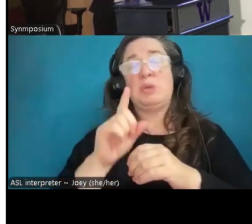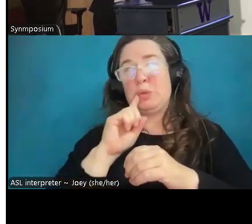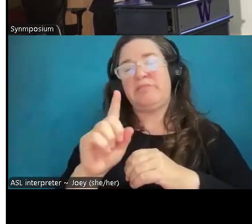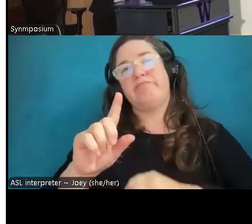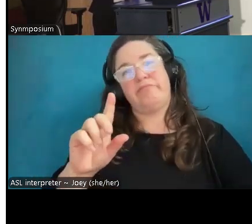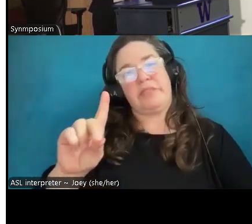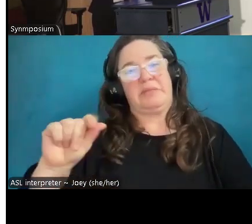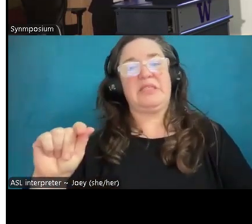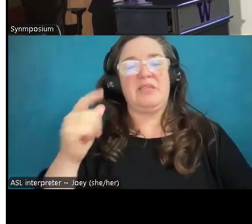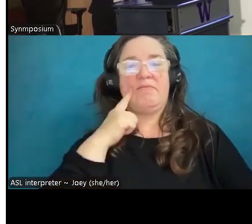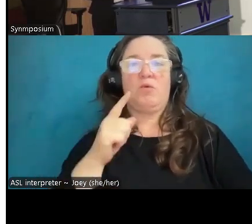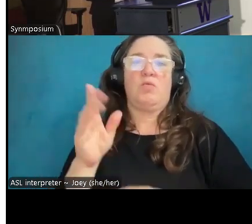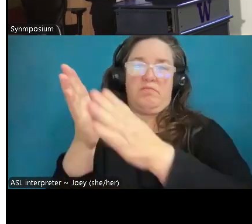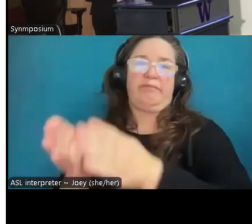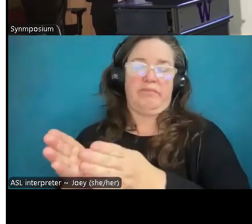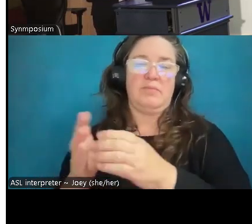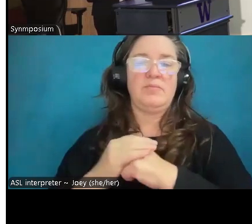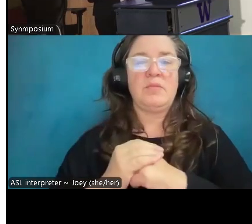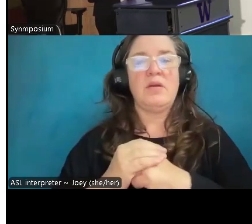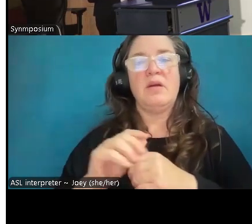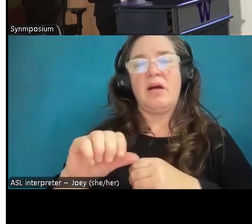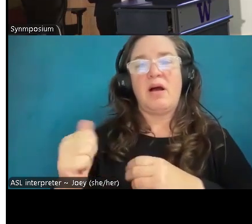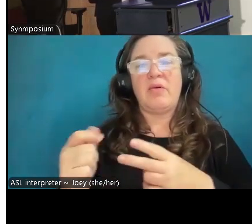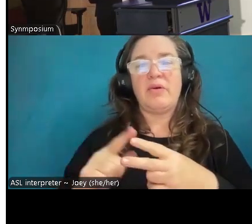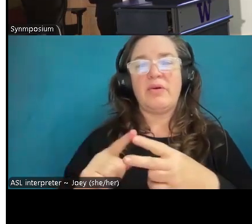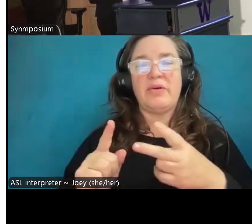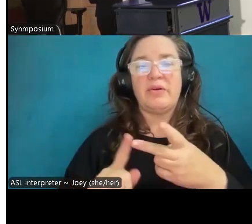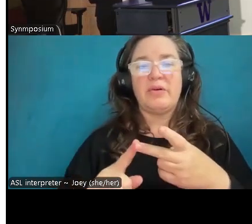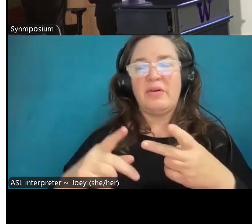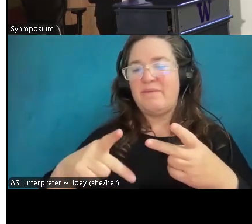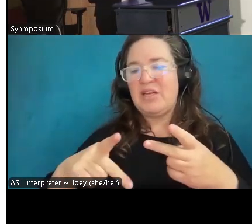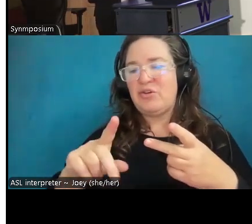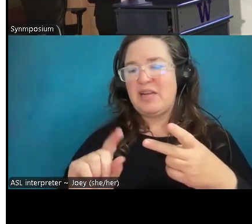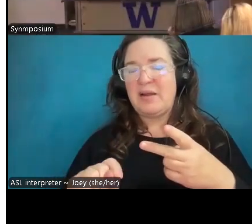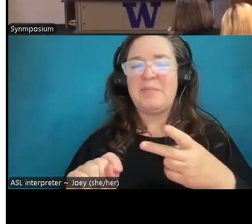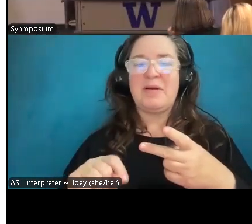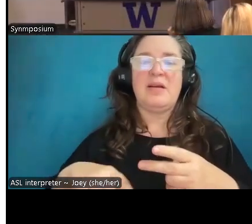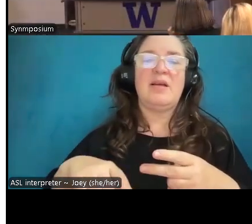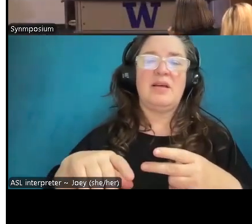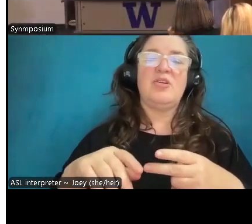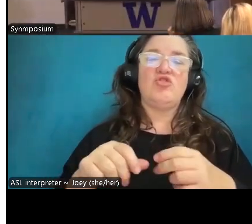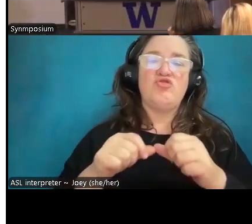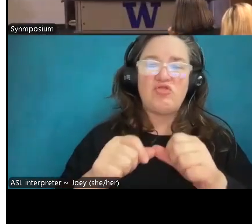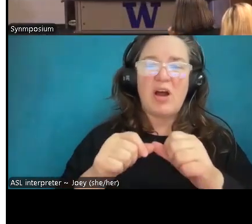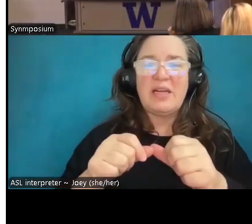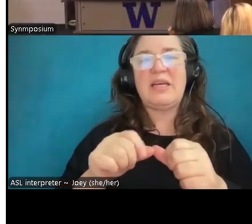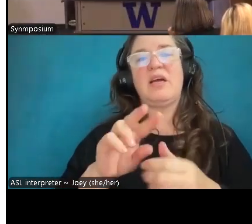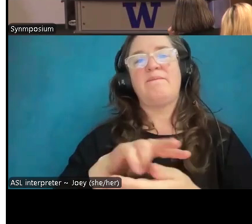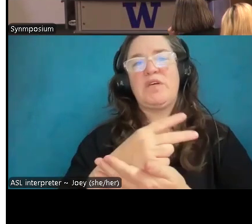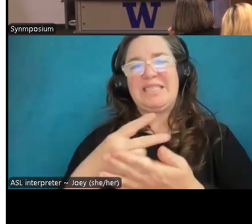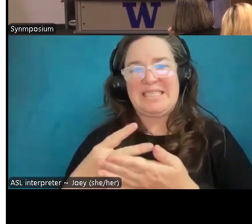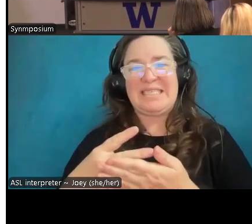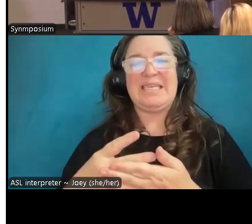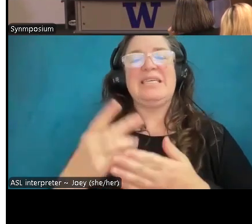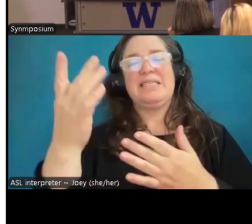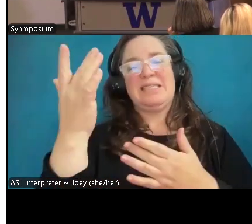Another phenotype to mention is myalgic encephalomyelitis chronic fatigue syndrome, MECFS. It's a mouthful, but you know it